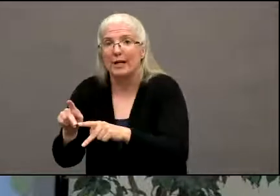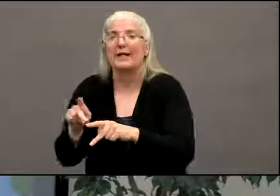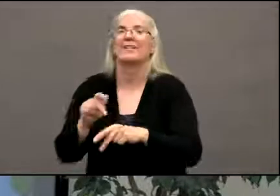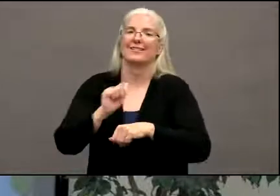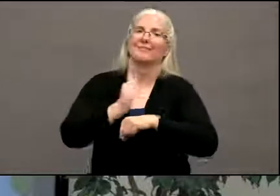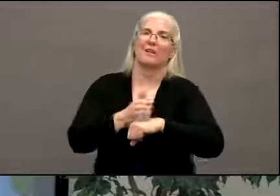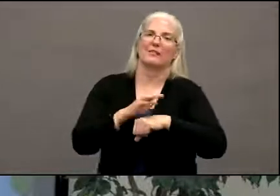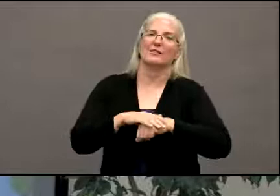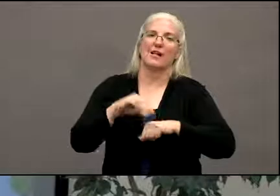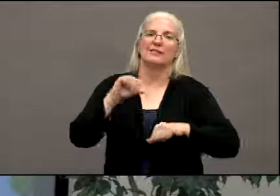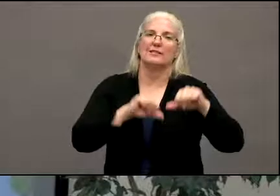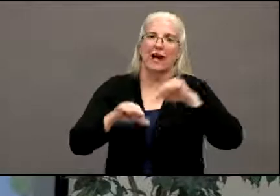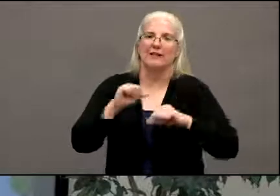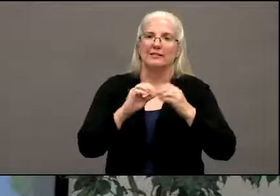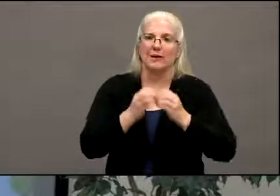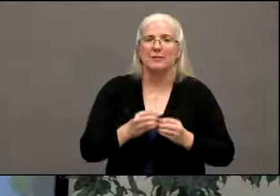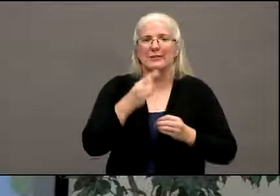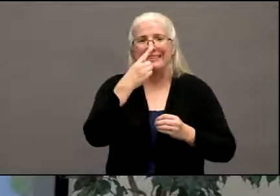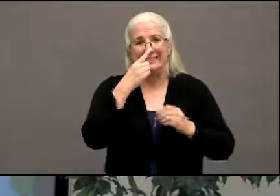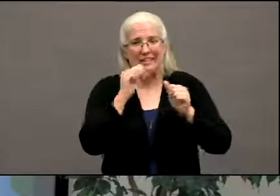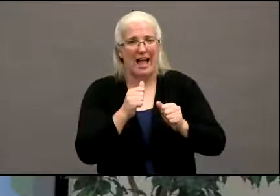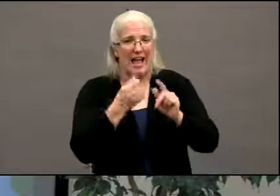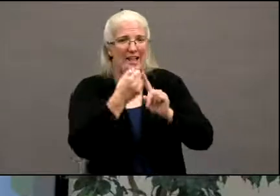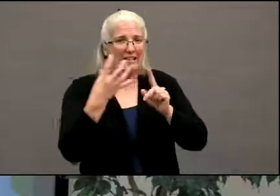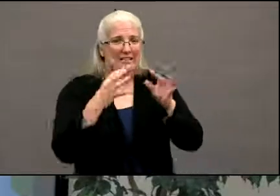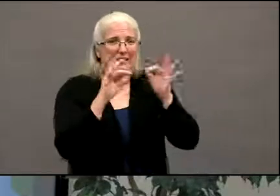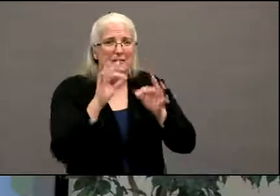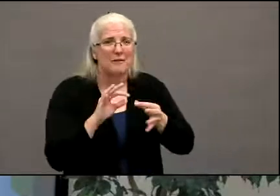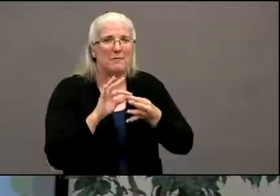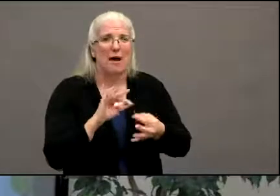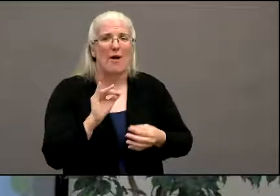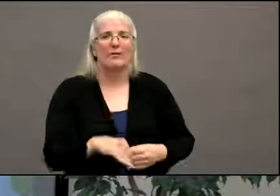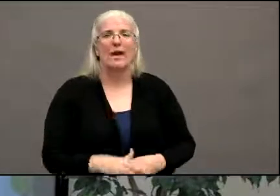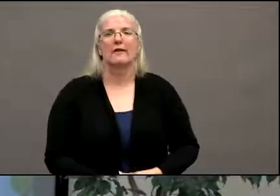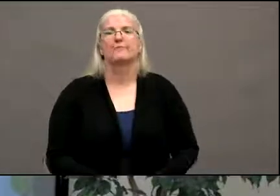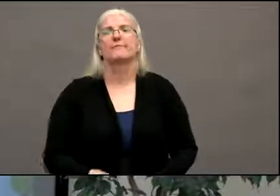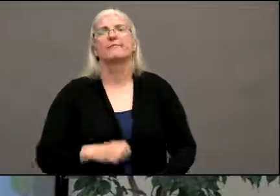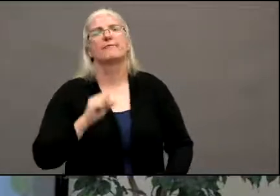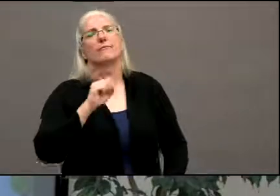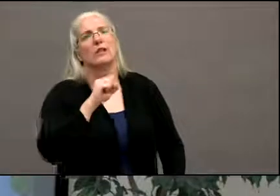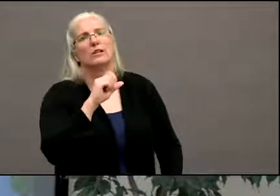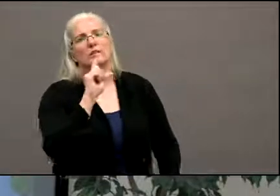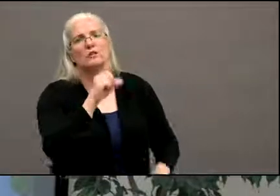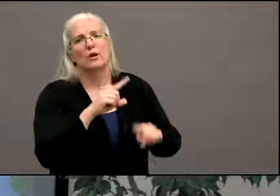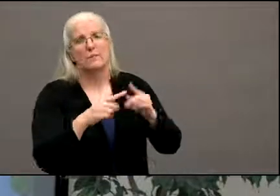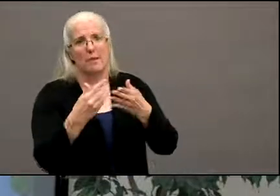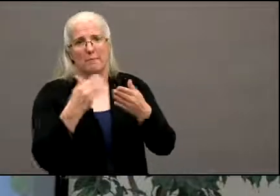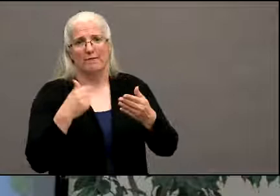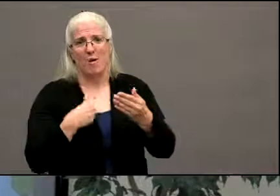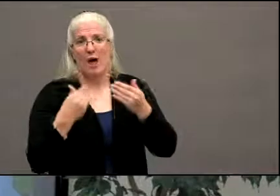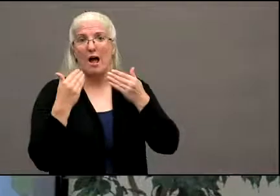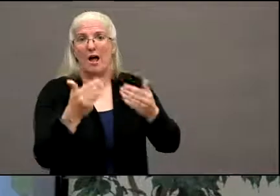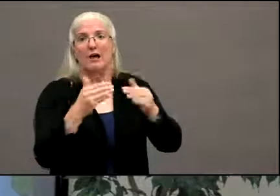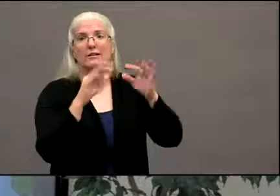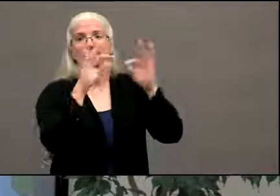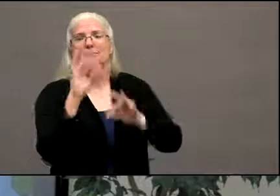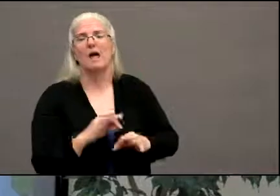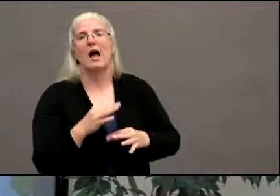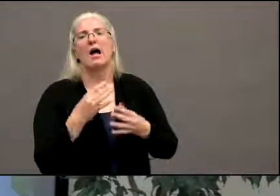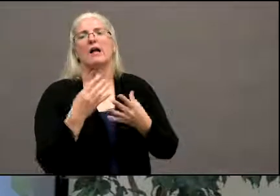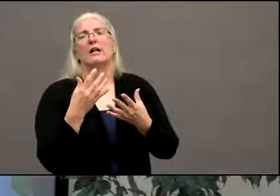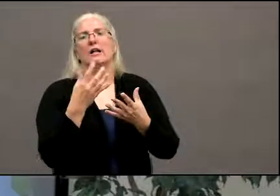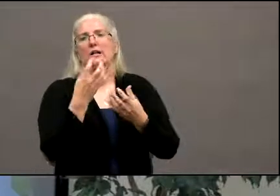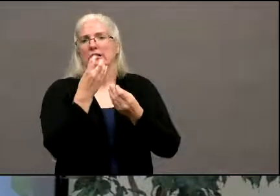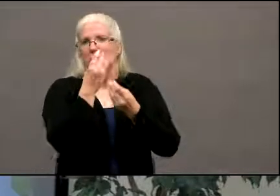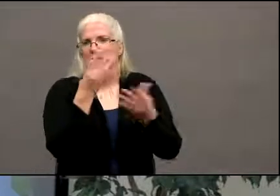about that? Sure. Before we go into that, I just want to put out there that the state's framework is the floor, not